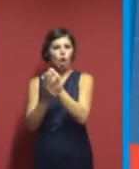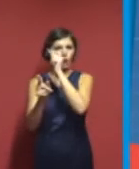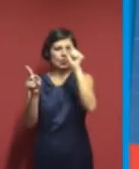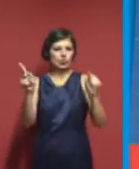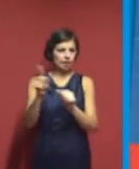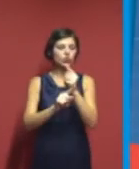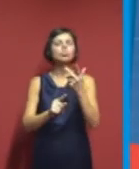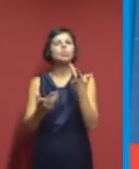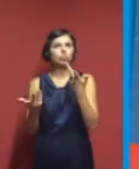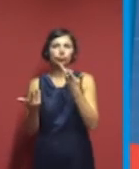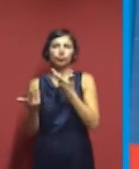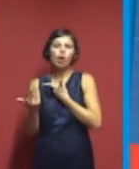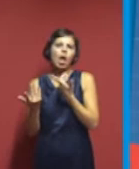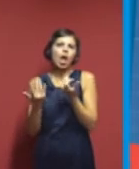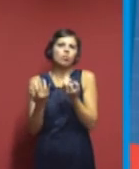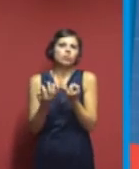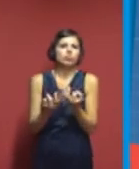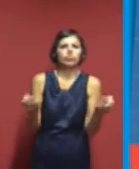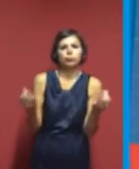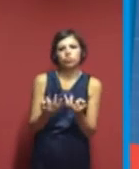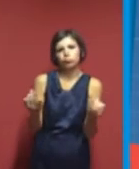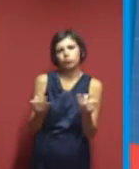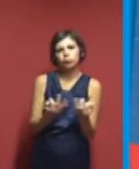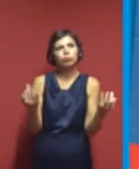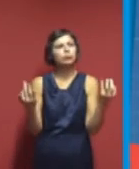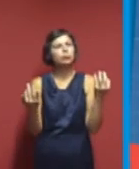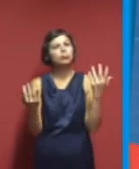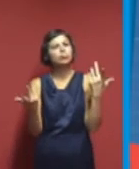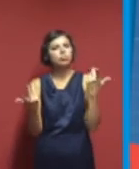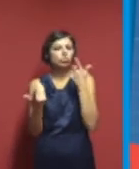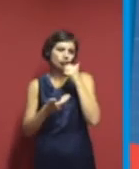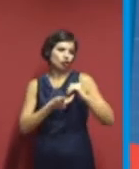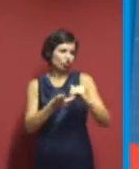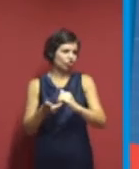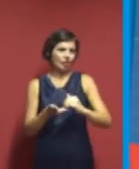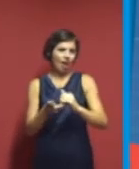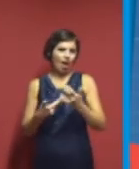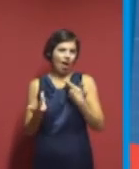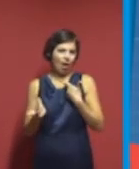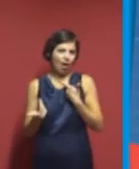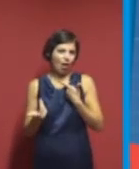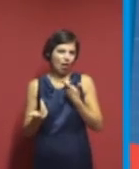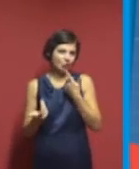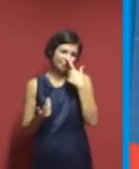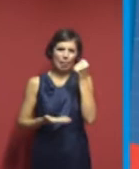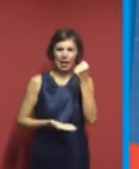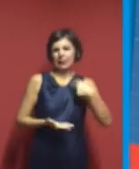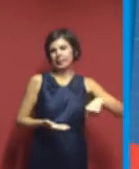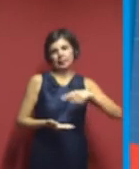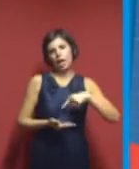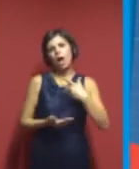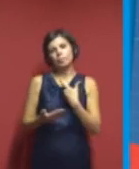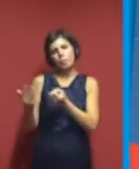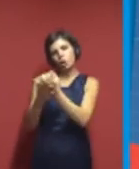our capitalist society because of desire, consumer demand, and feasibility. They have to be